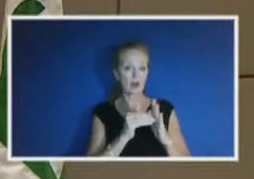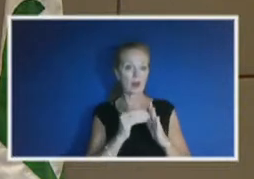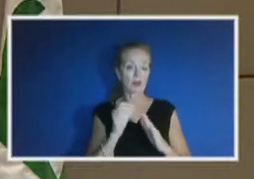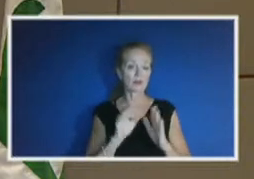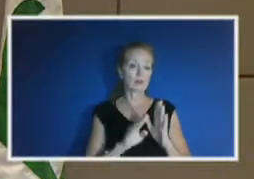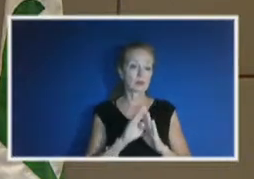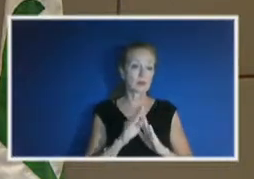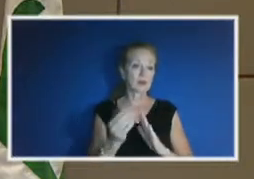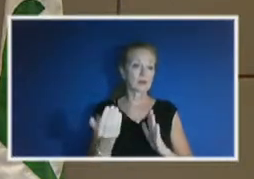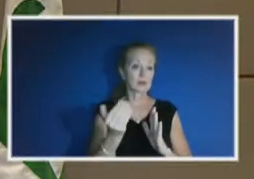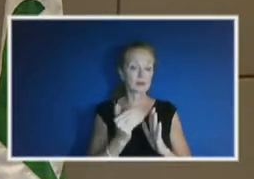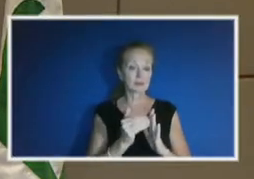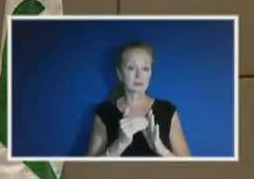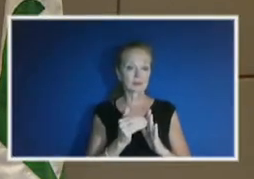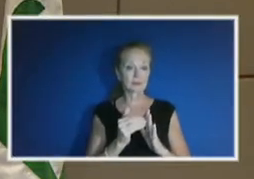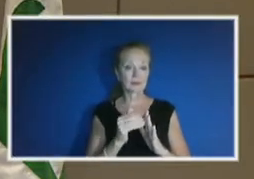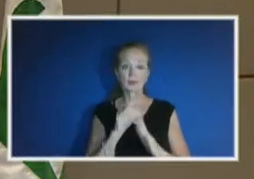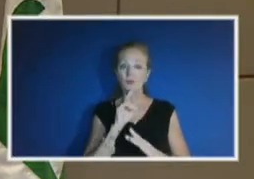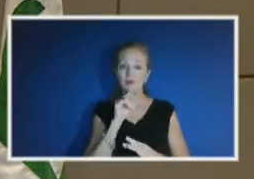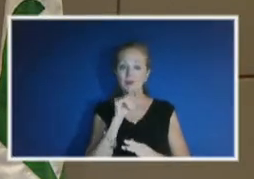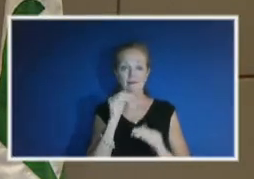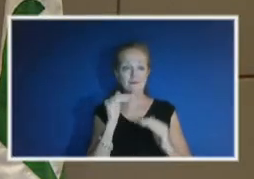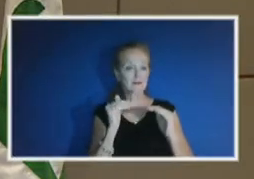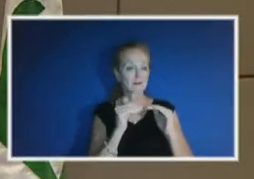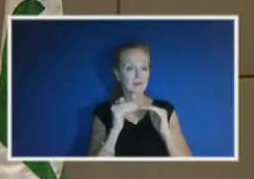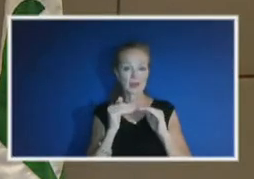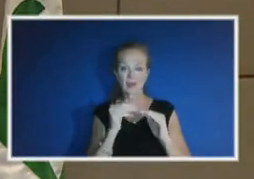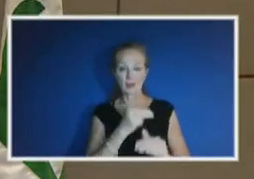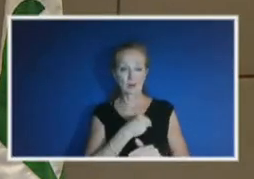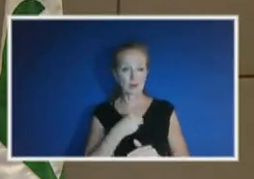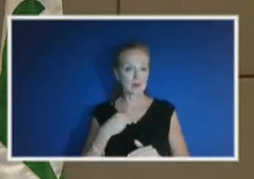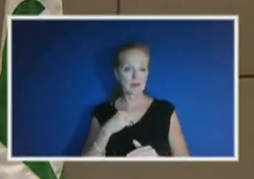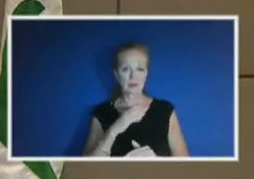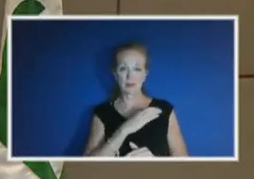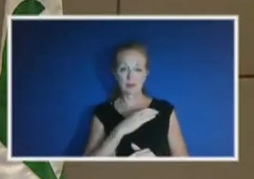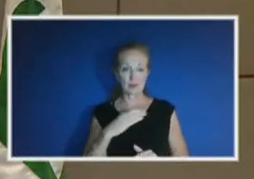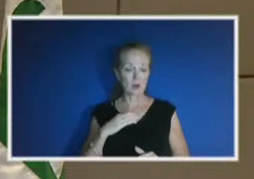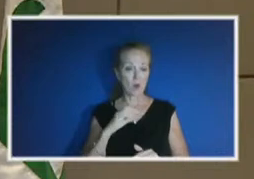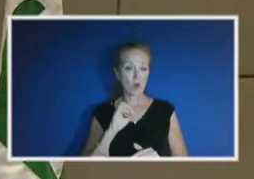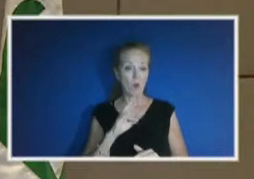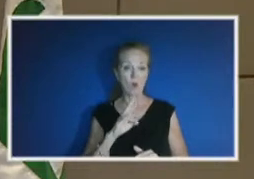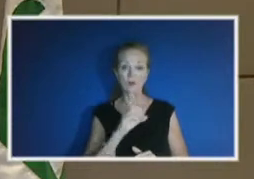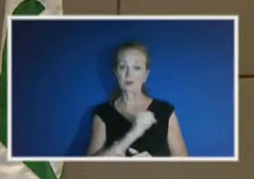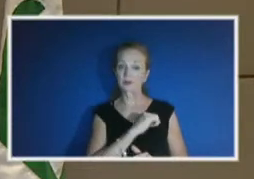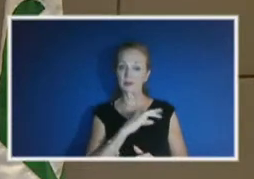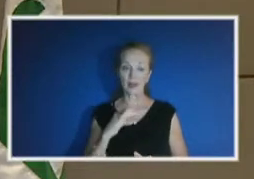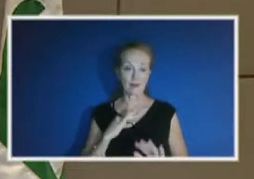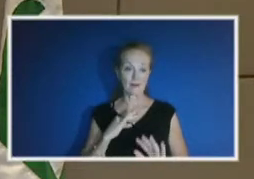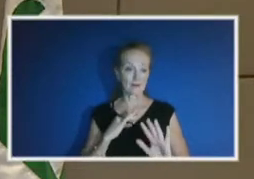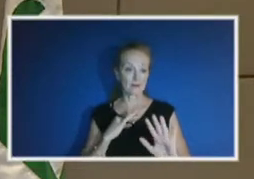something. It's really not fair to the members of the committee or to the staff. And